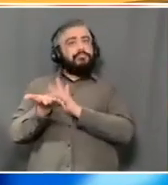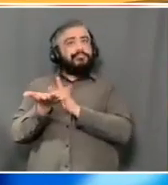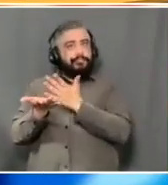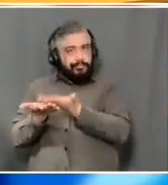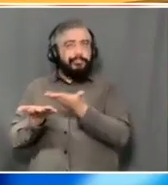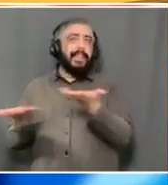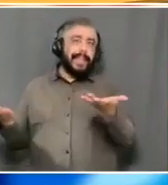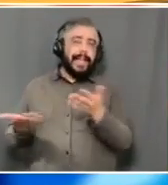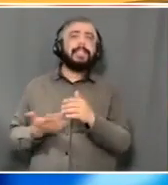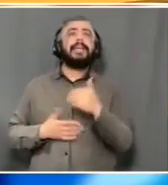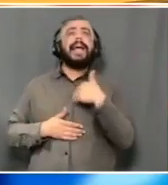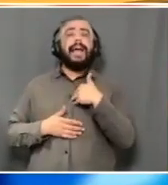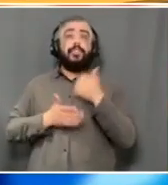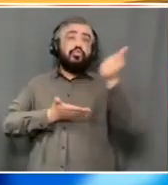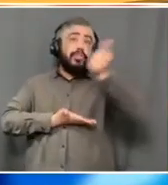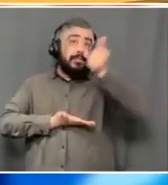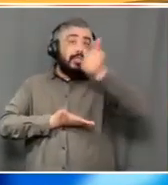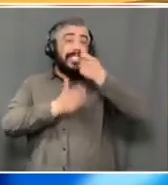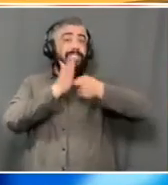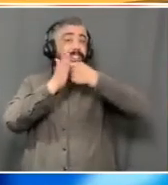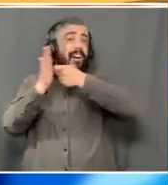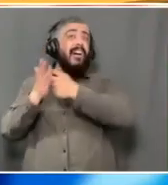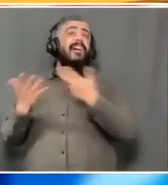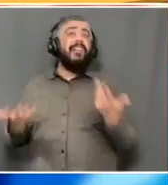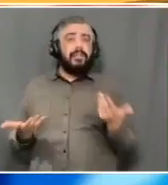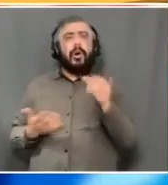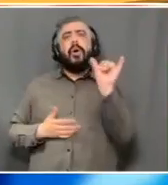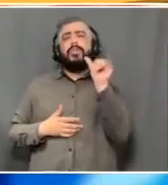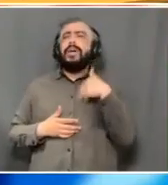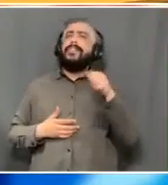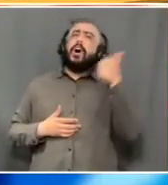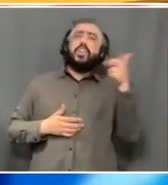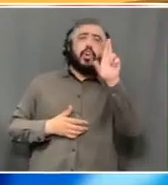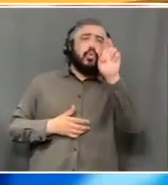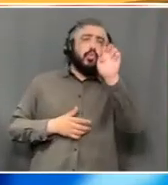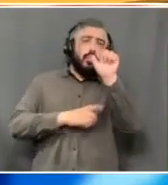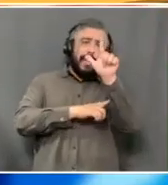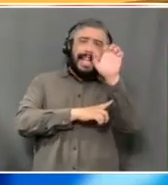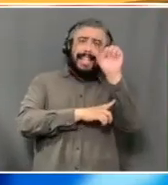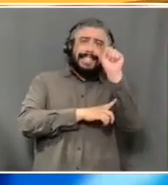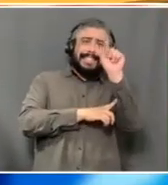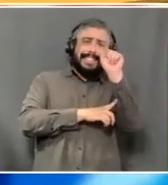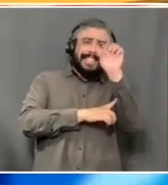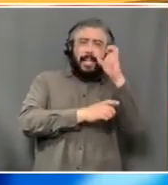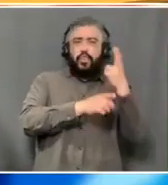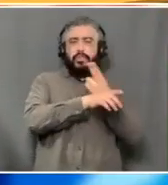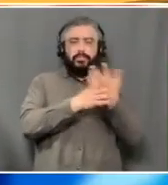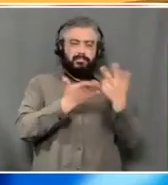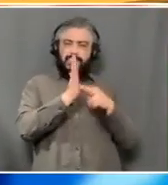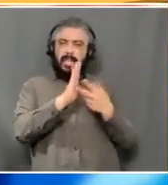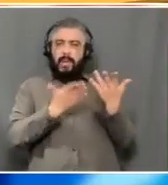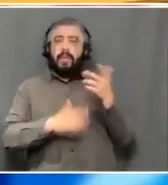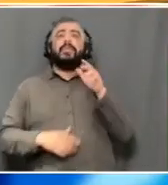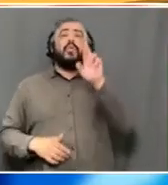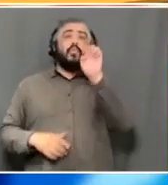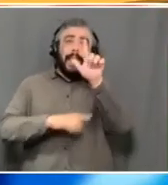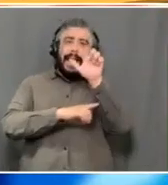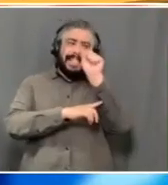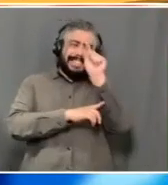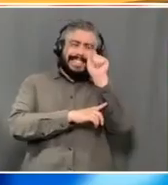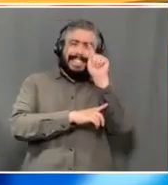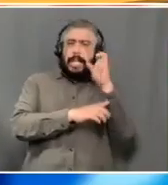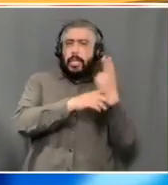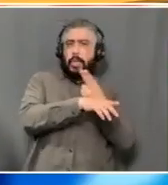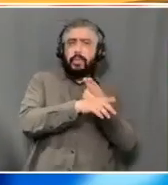There are transportation costs. And there's also real estate utilization. And what we mean by that is right now there are